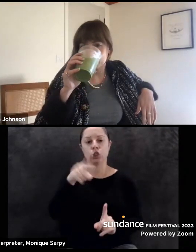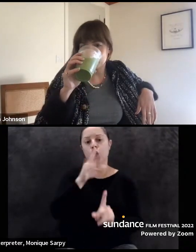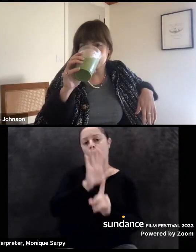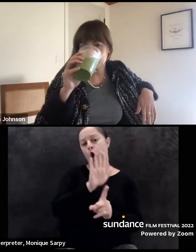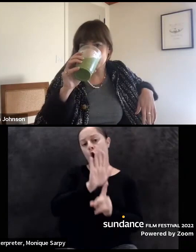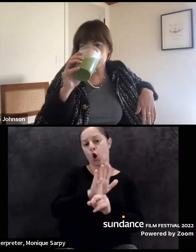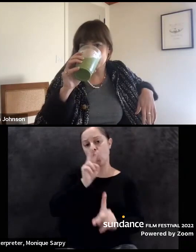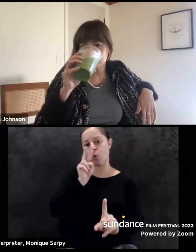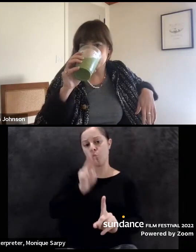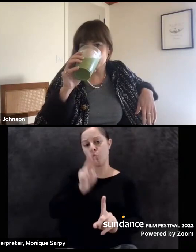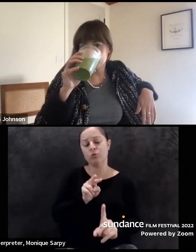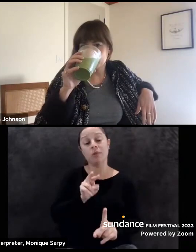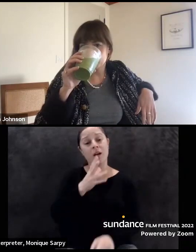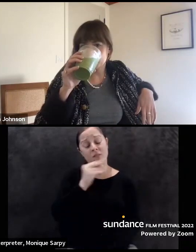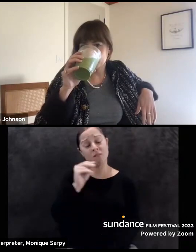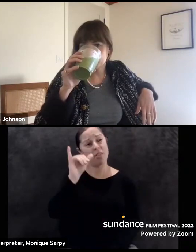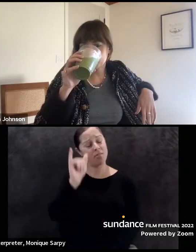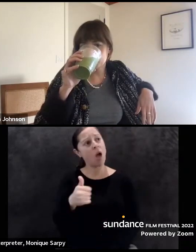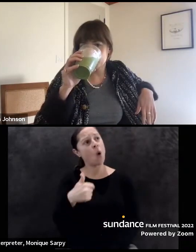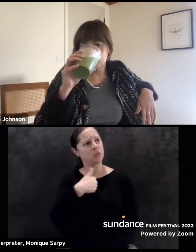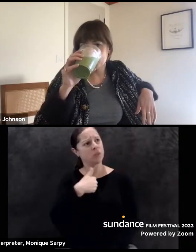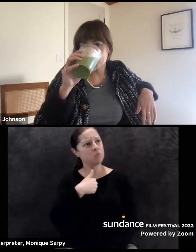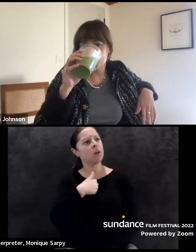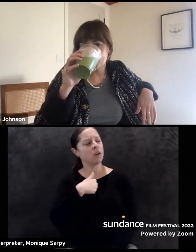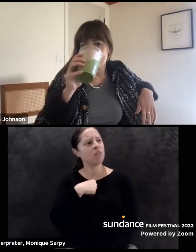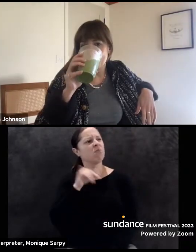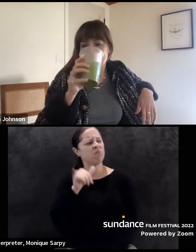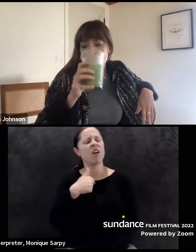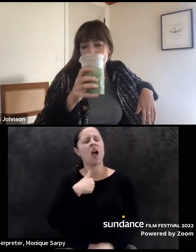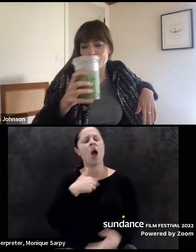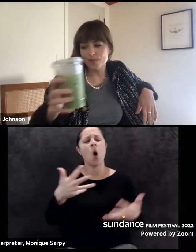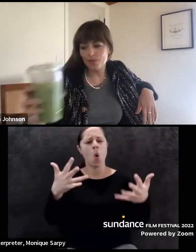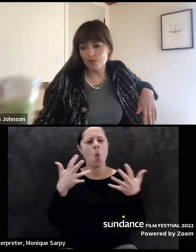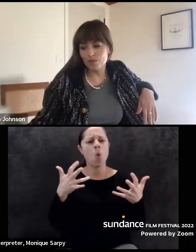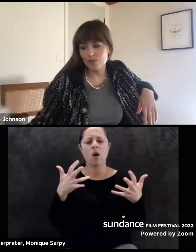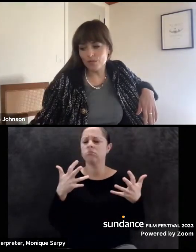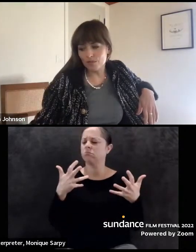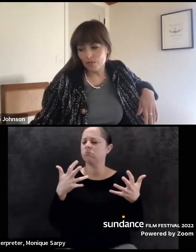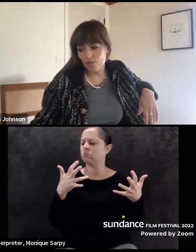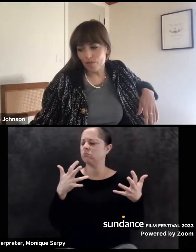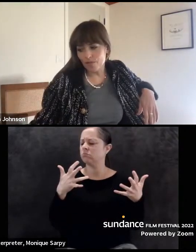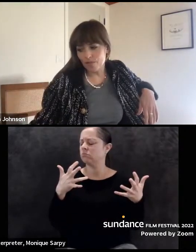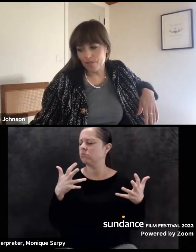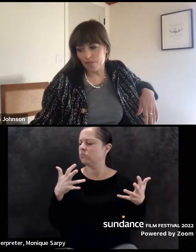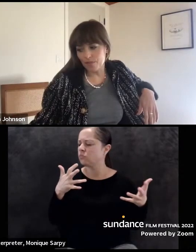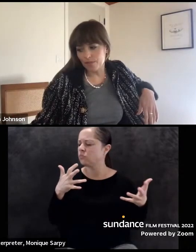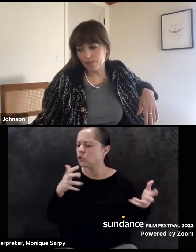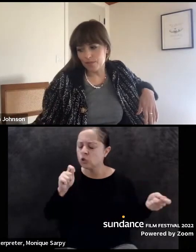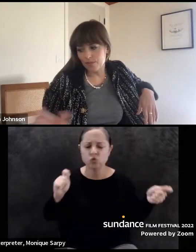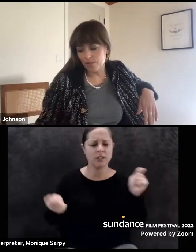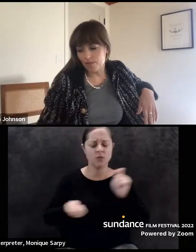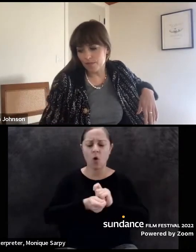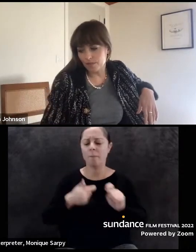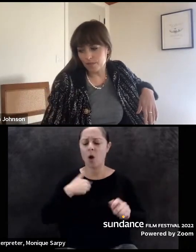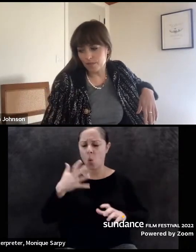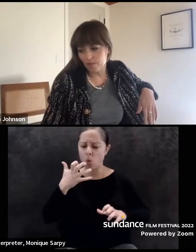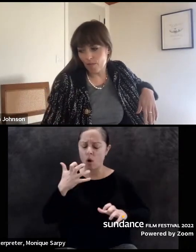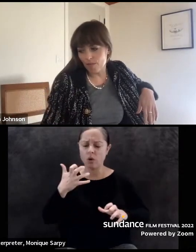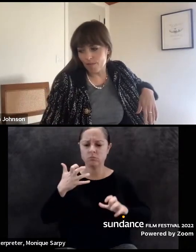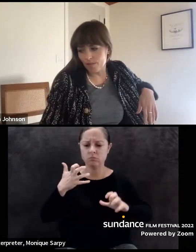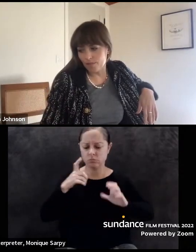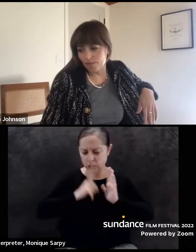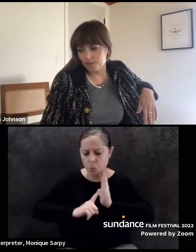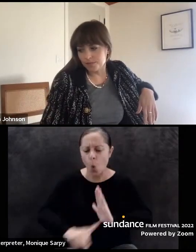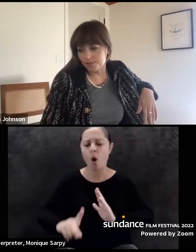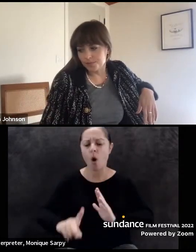kind of like, that was me saying like, yeah, I want to be transformative. I really want to explore. And then from there, we just